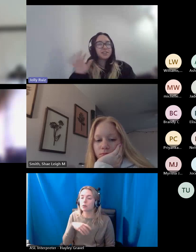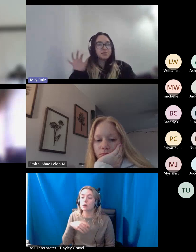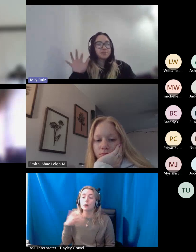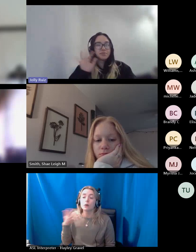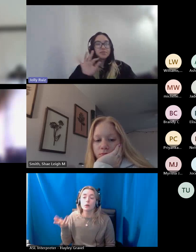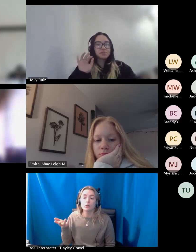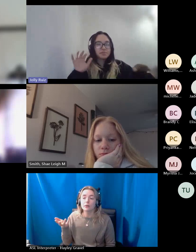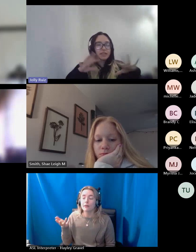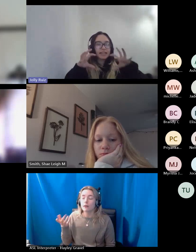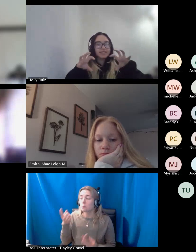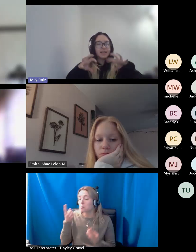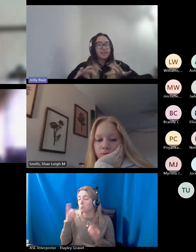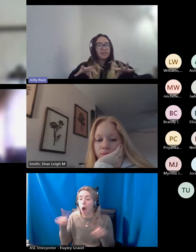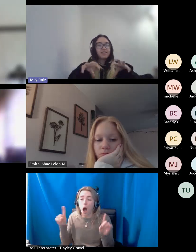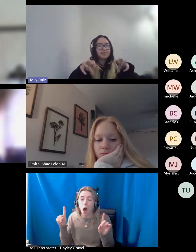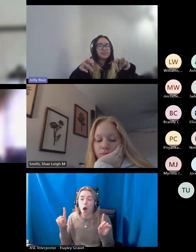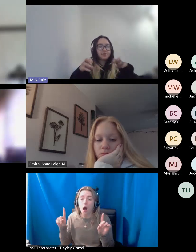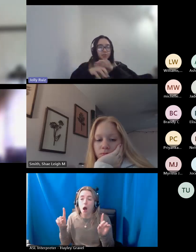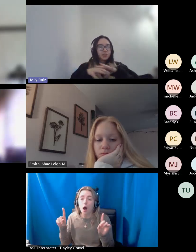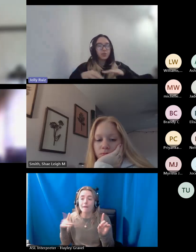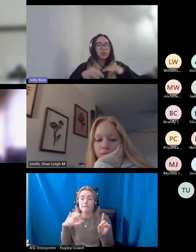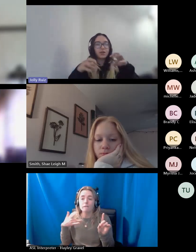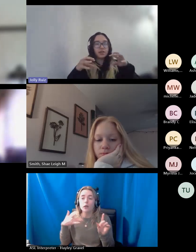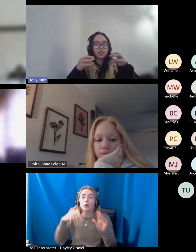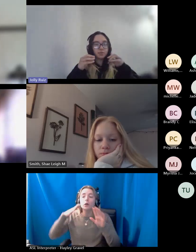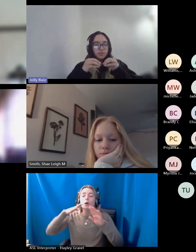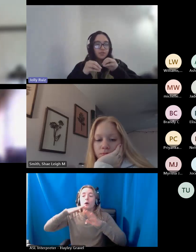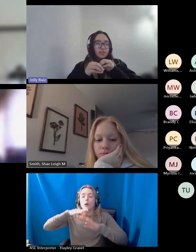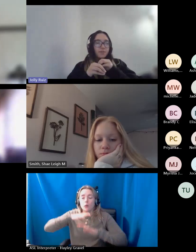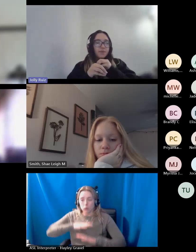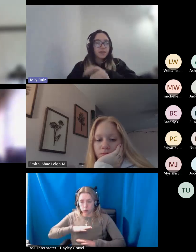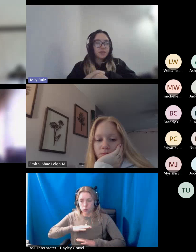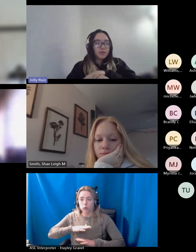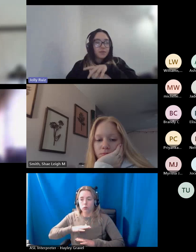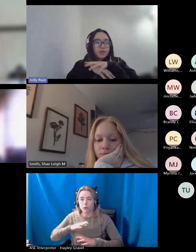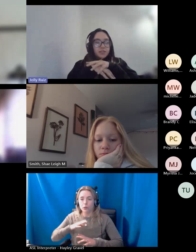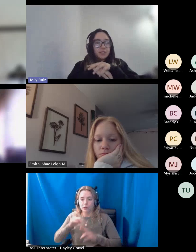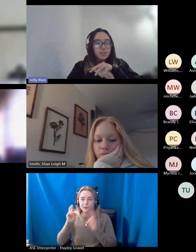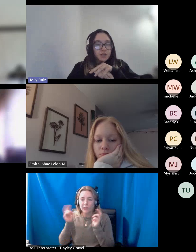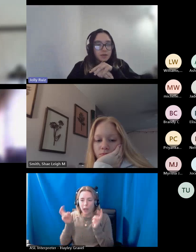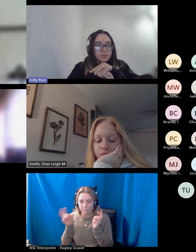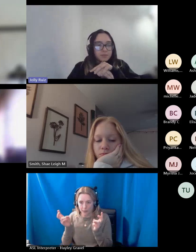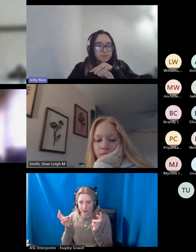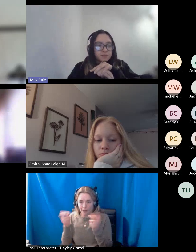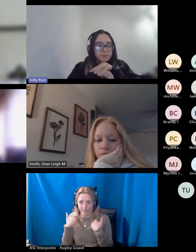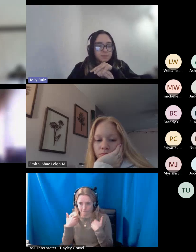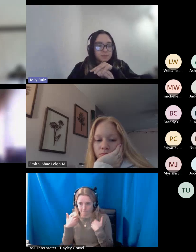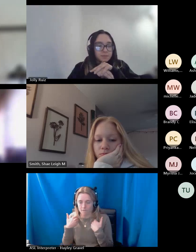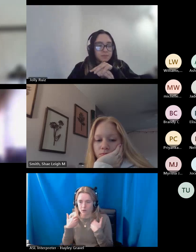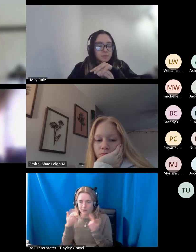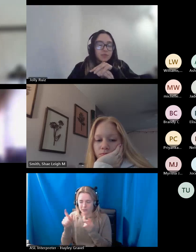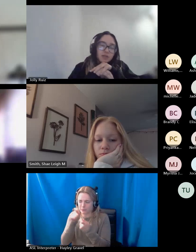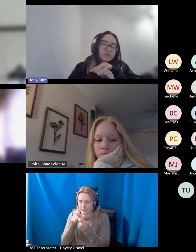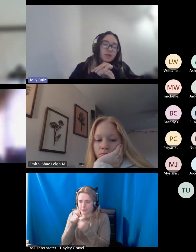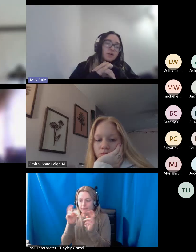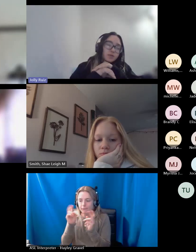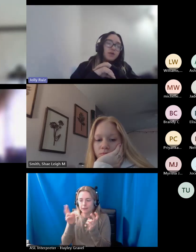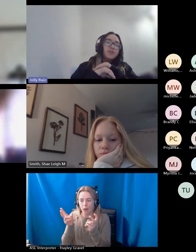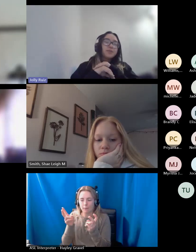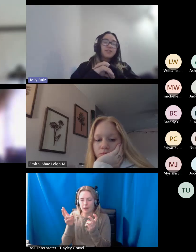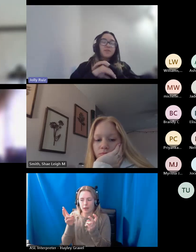Finally, like settling for sure on the specific topic, which